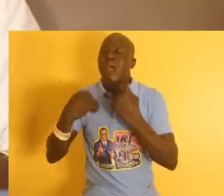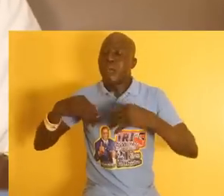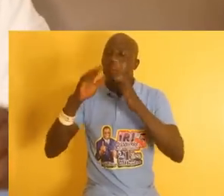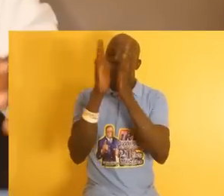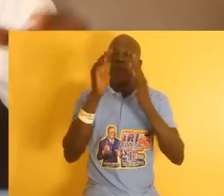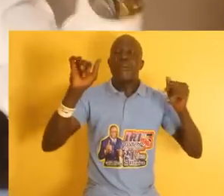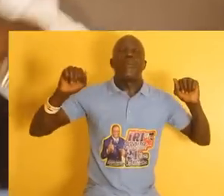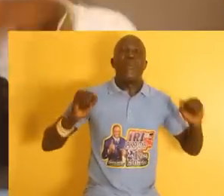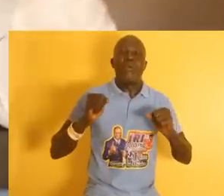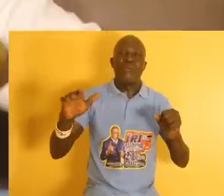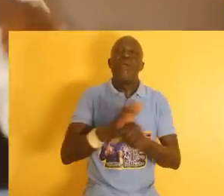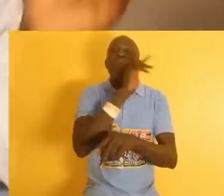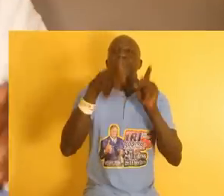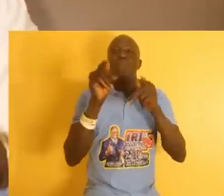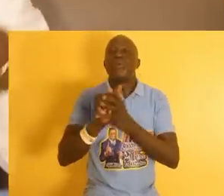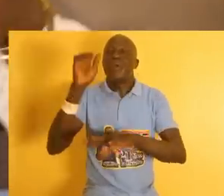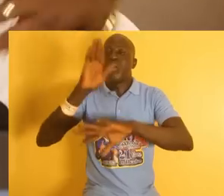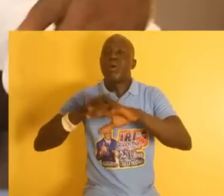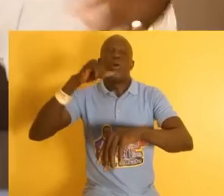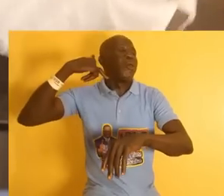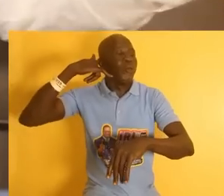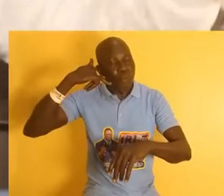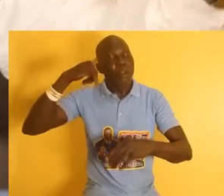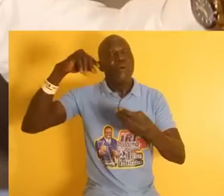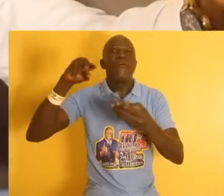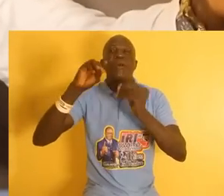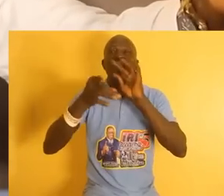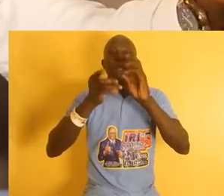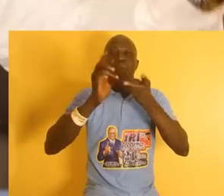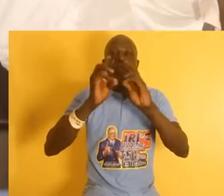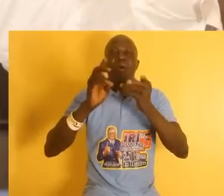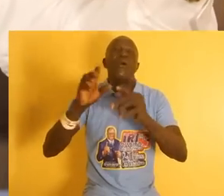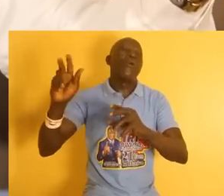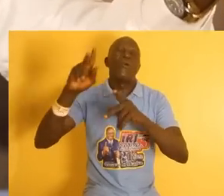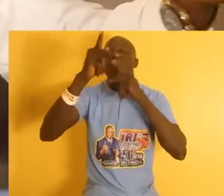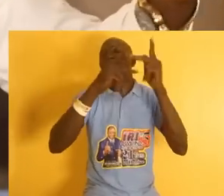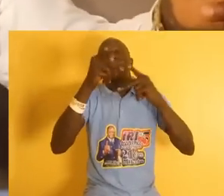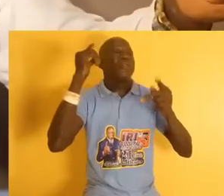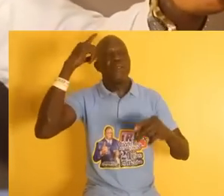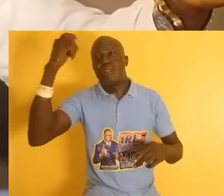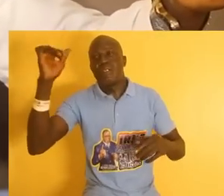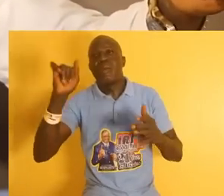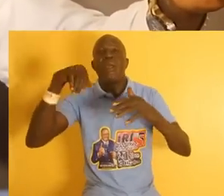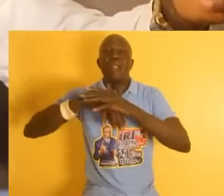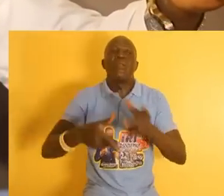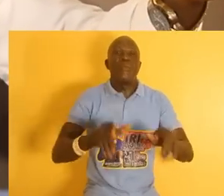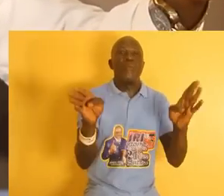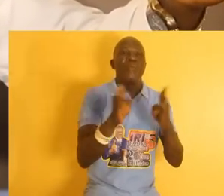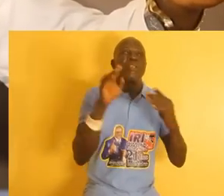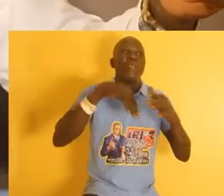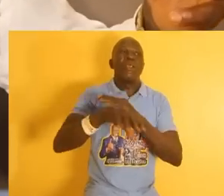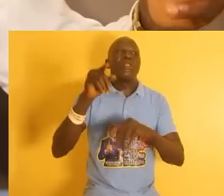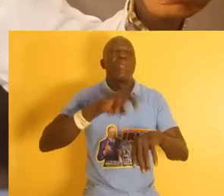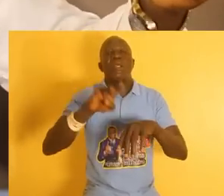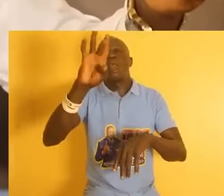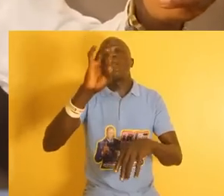We will prepare for prayer. I want you to pray. What people will call? Choose to my law. Very interesting. A jack party. Let's go. Me a go